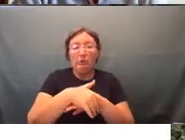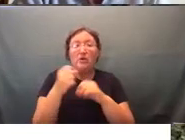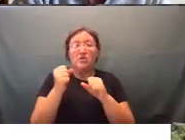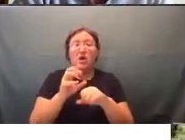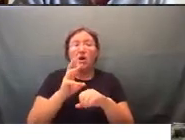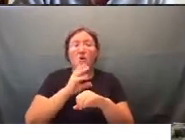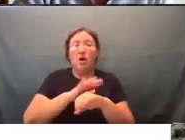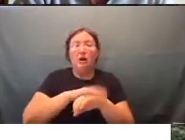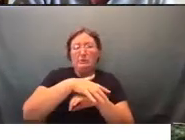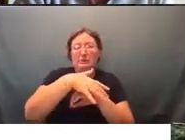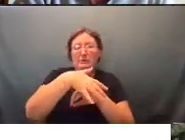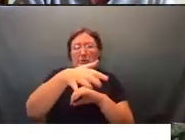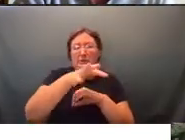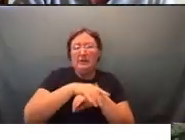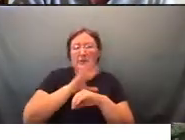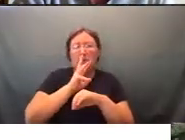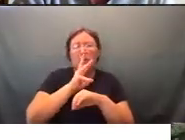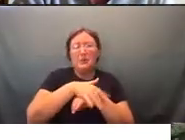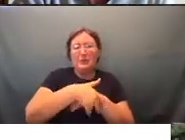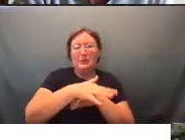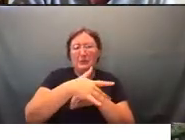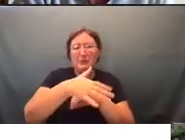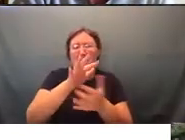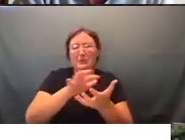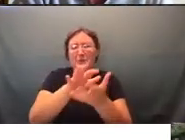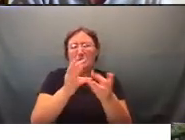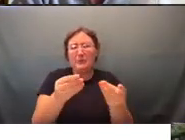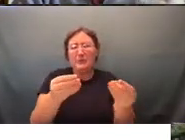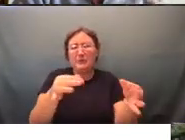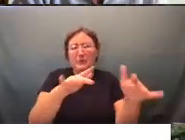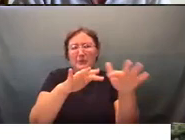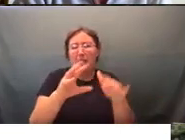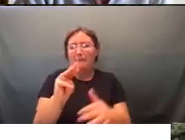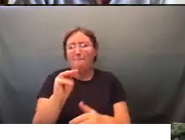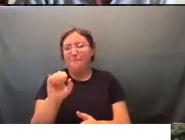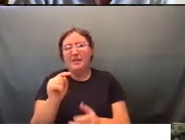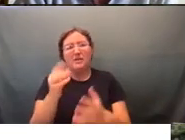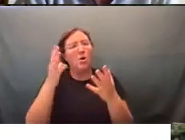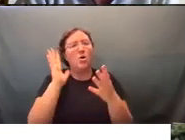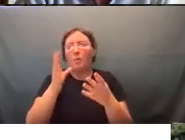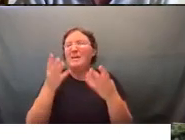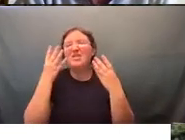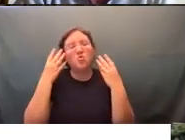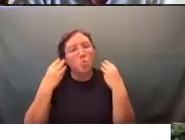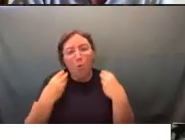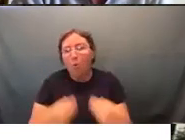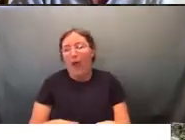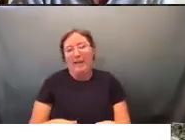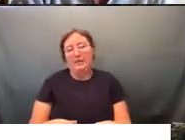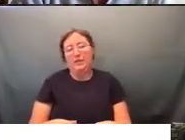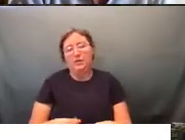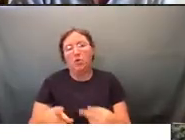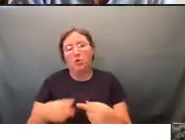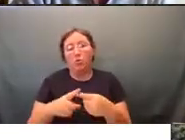whole thing, this whole trail up and down right here too, will just get you absolutely drenched when it's